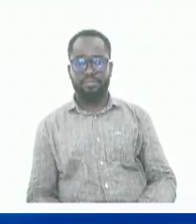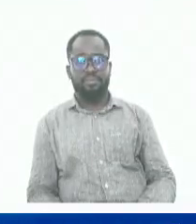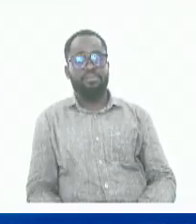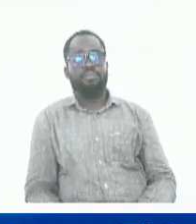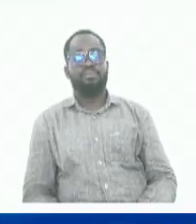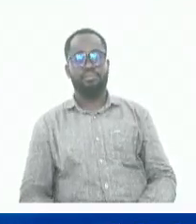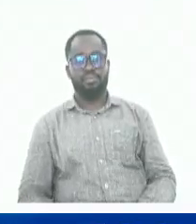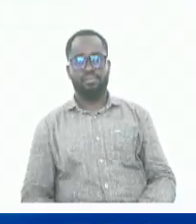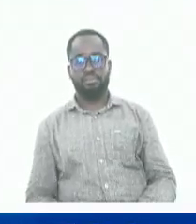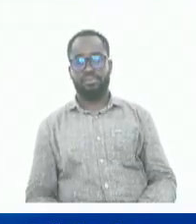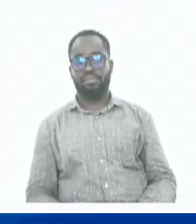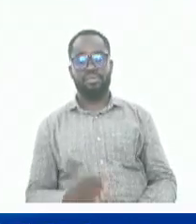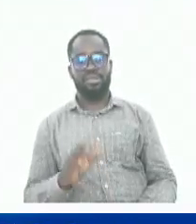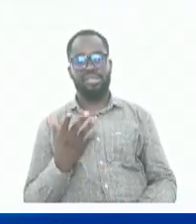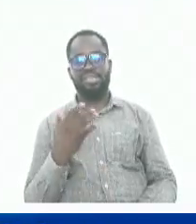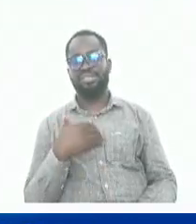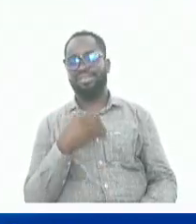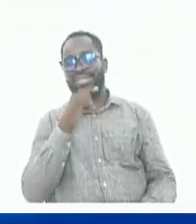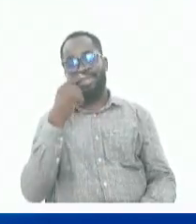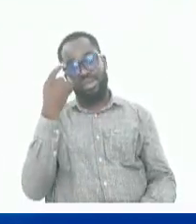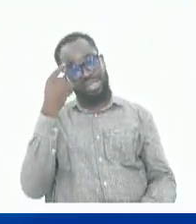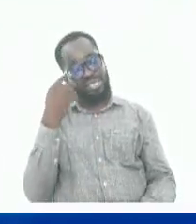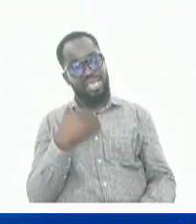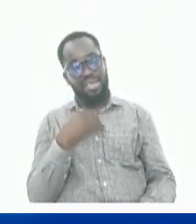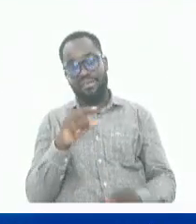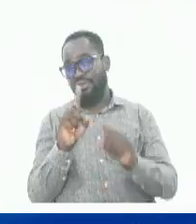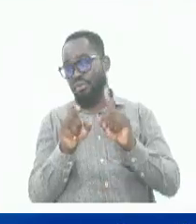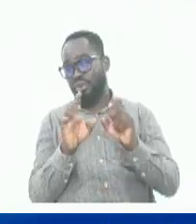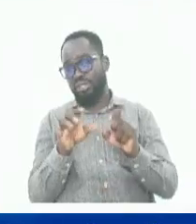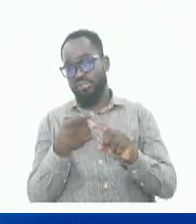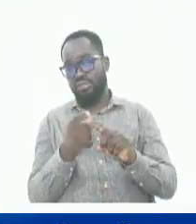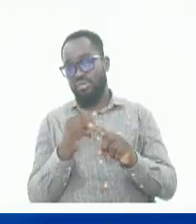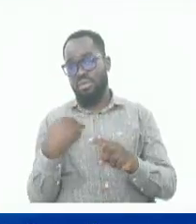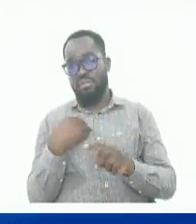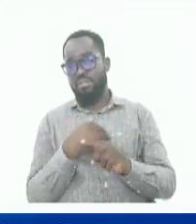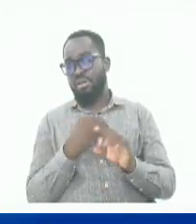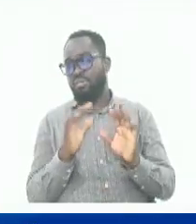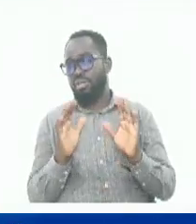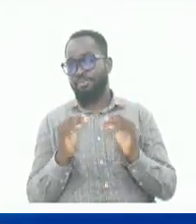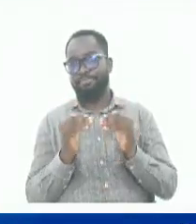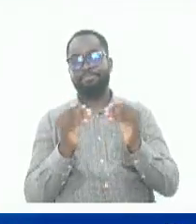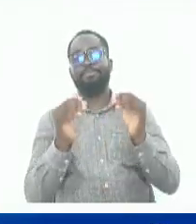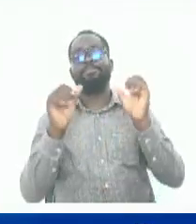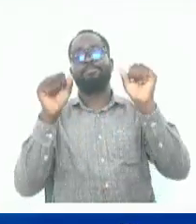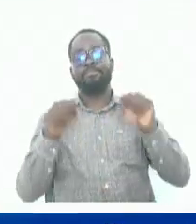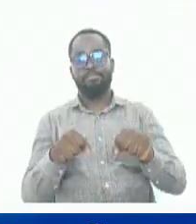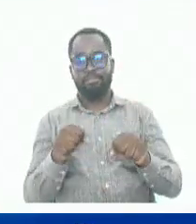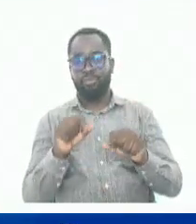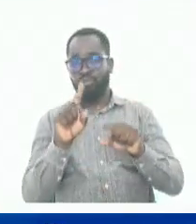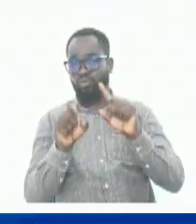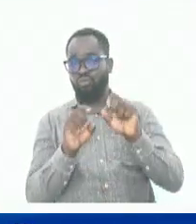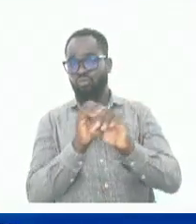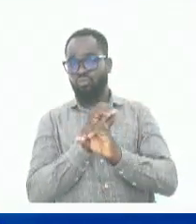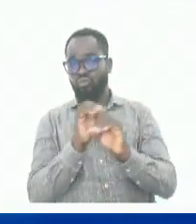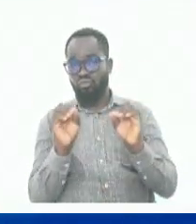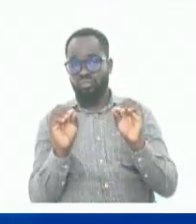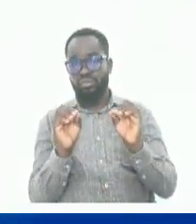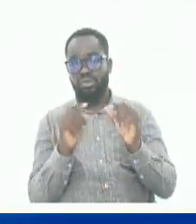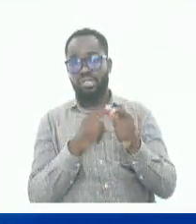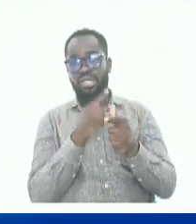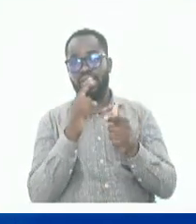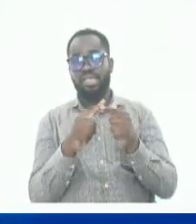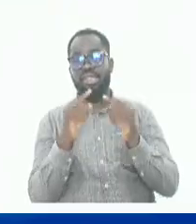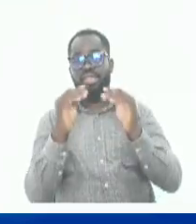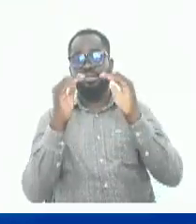Mr. Chair, I don't think we have any questions from members. We can proceed. If there are no questions, we'll proceed to the next